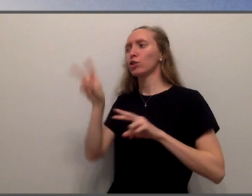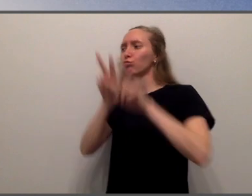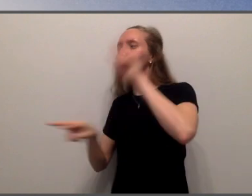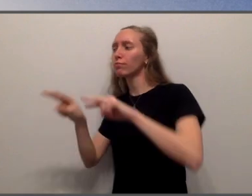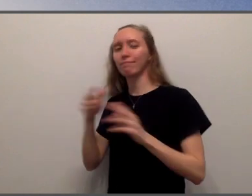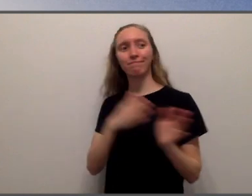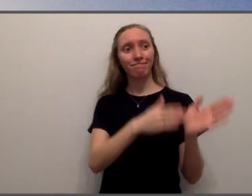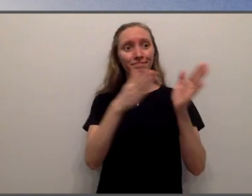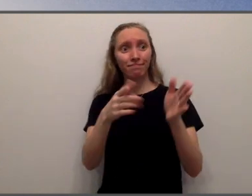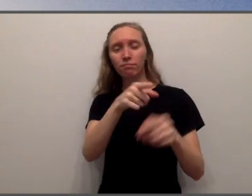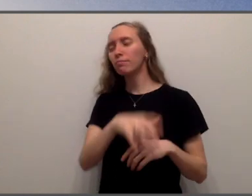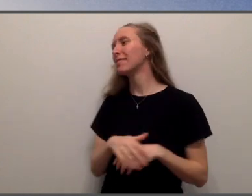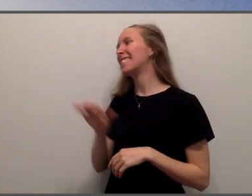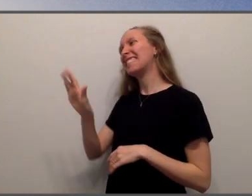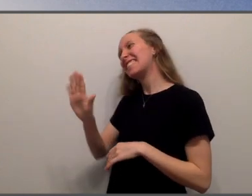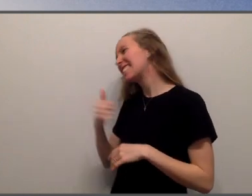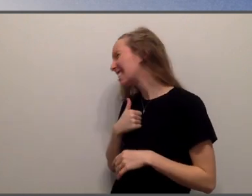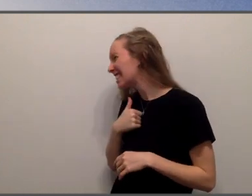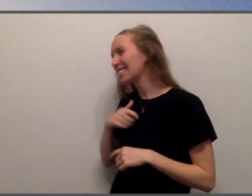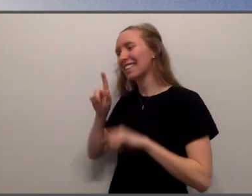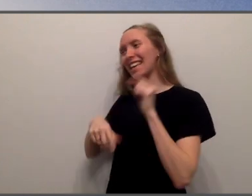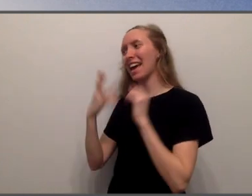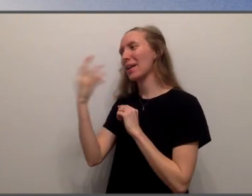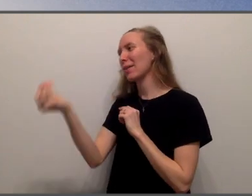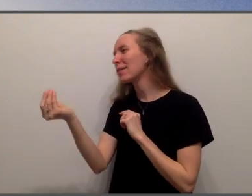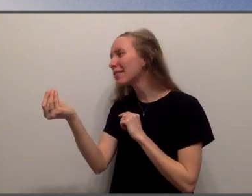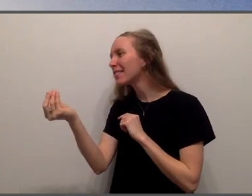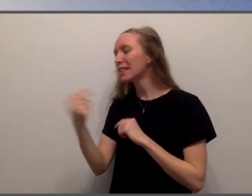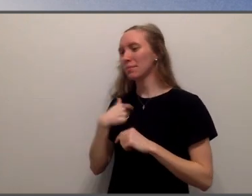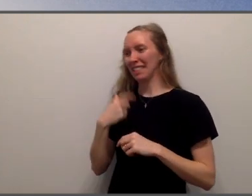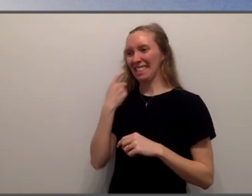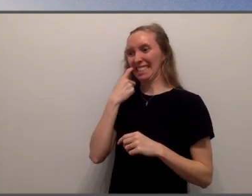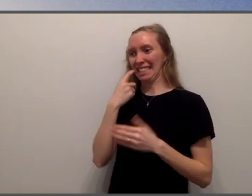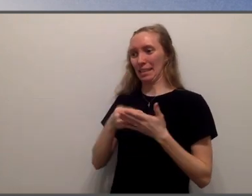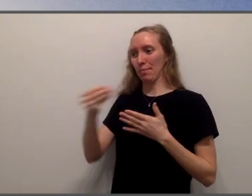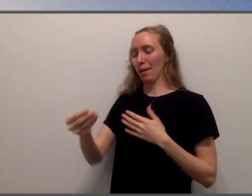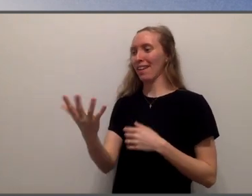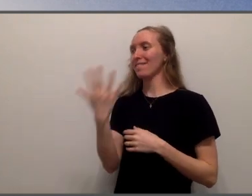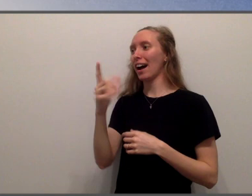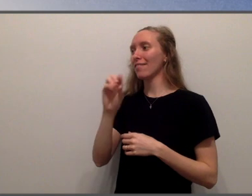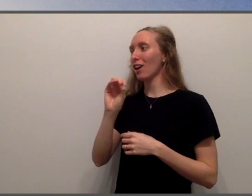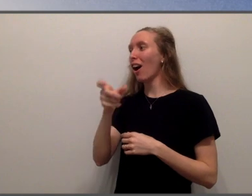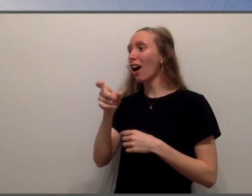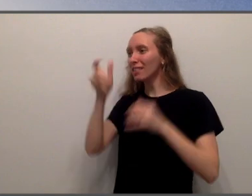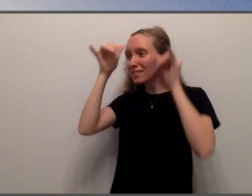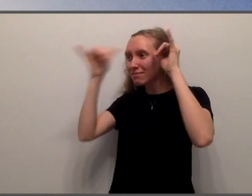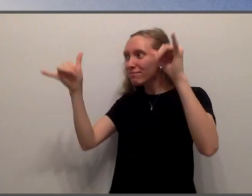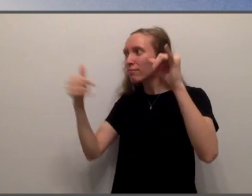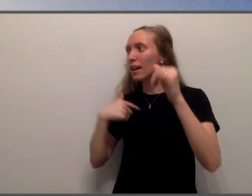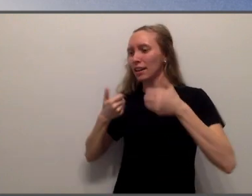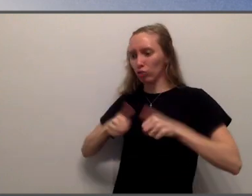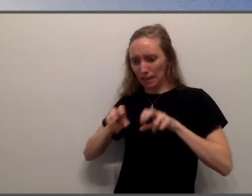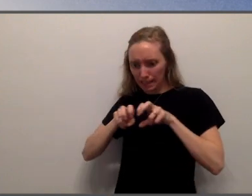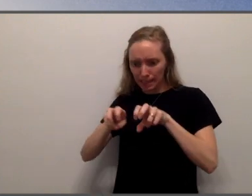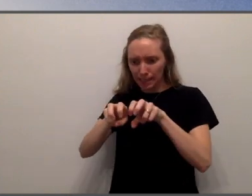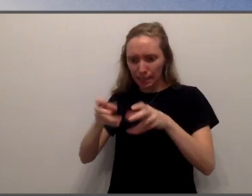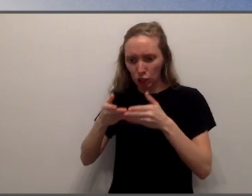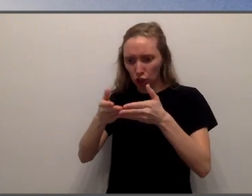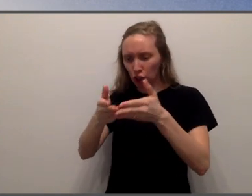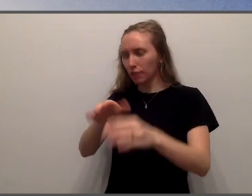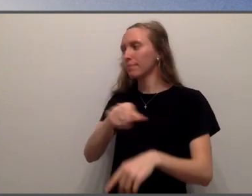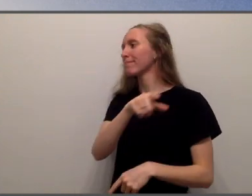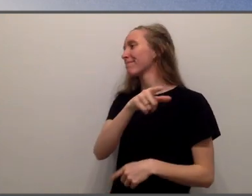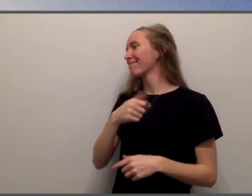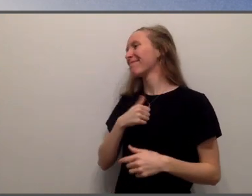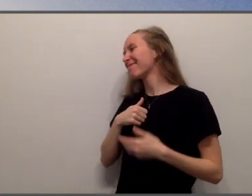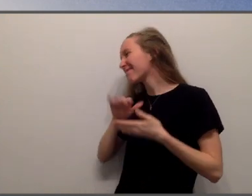said, "I've just bought 5 yoke of oxen and I'm on my way to try them out. Please excuse me." Still another said, "I just